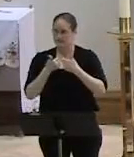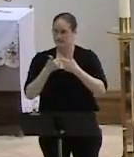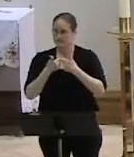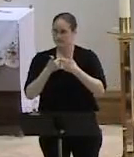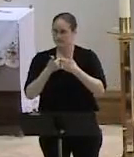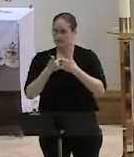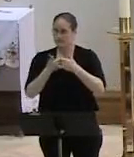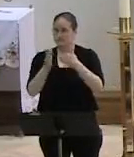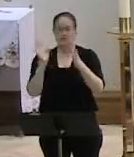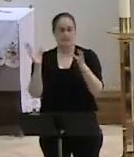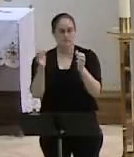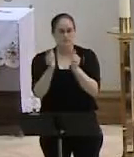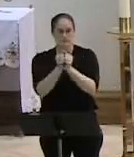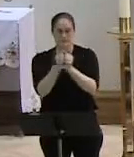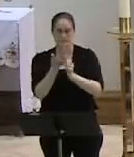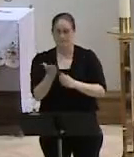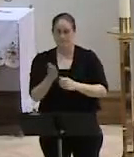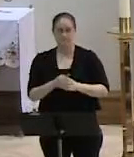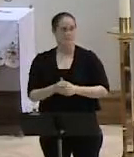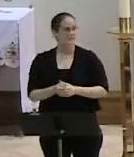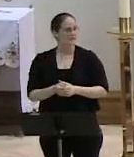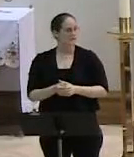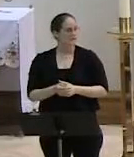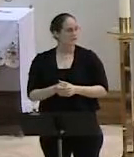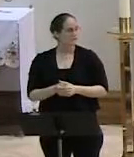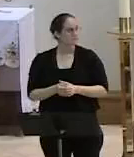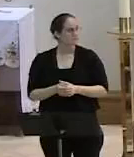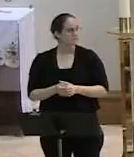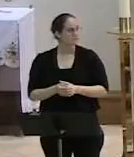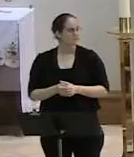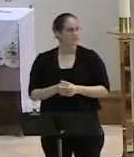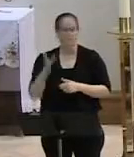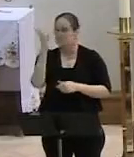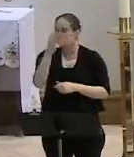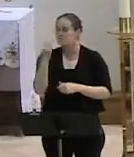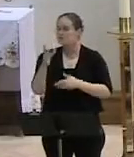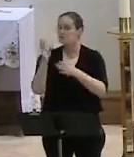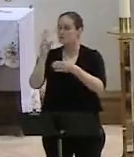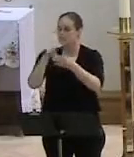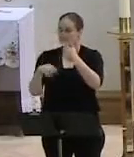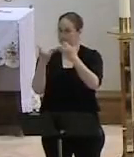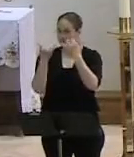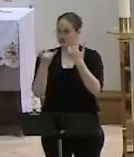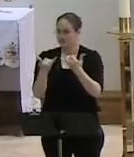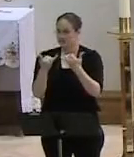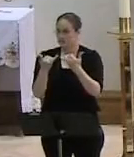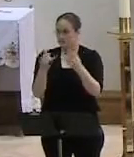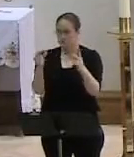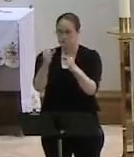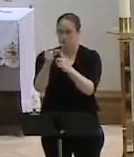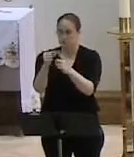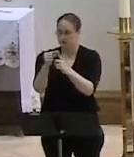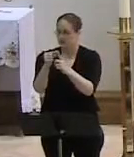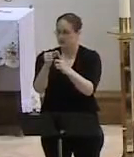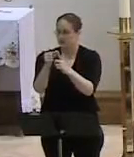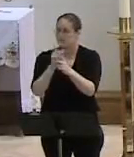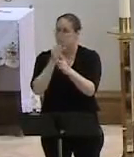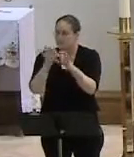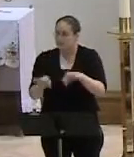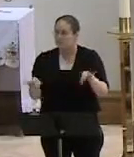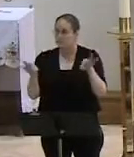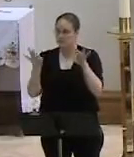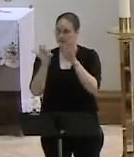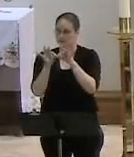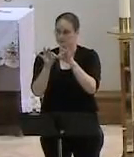be with them. And he says in this beautiful reading today, there's a word that I think is very important,